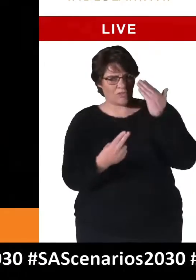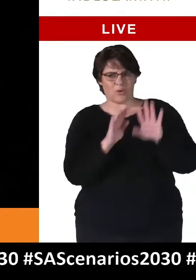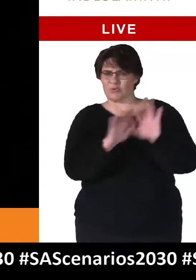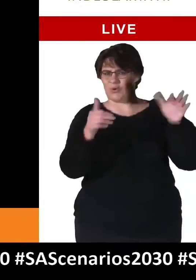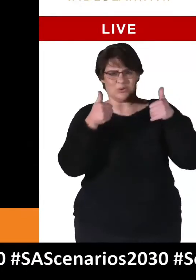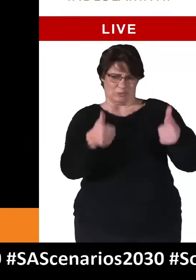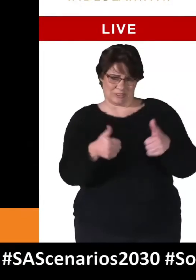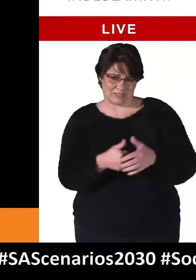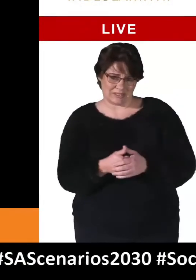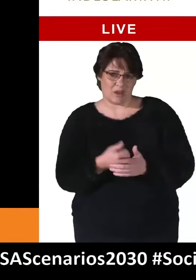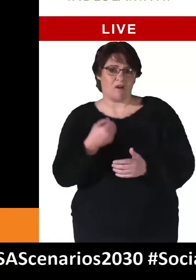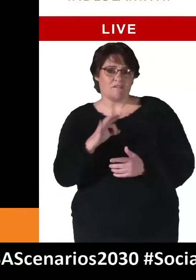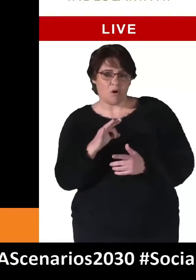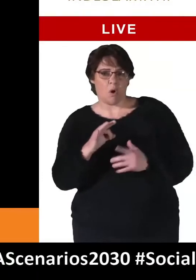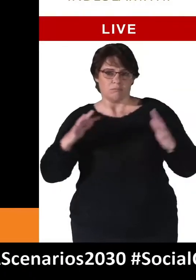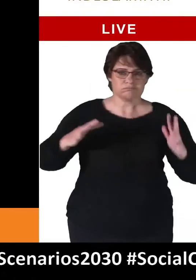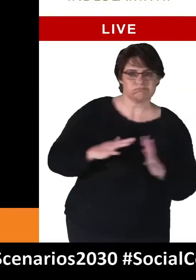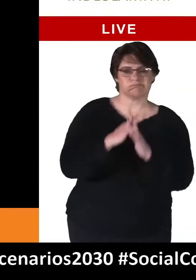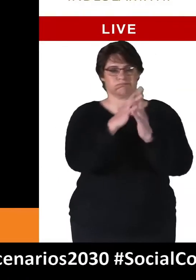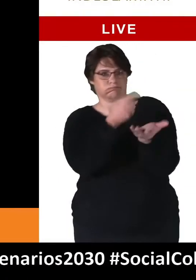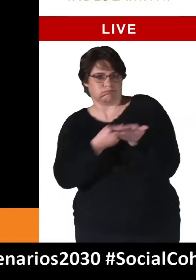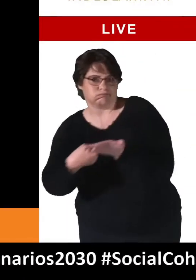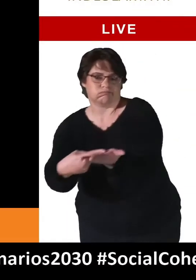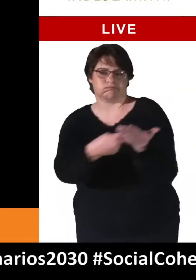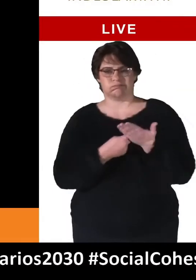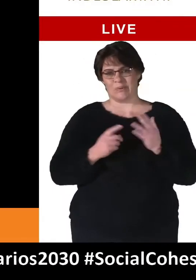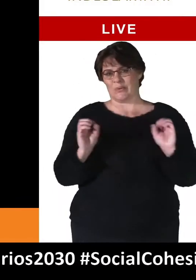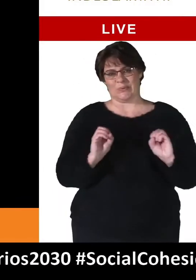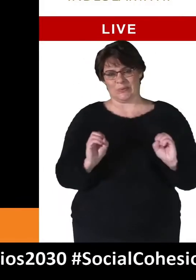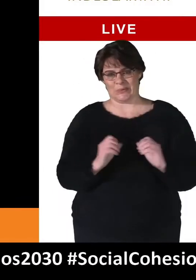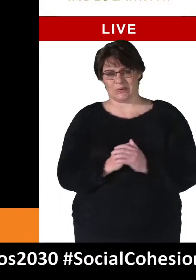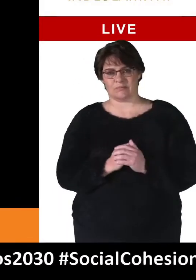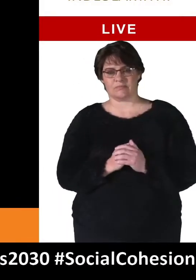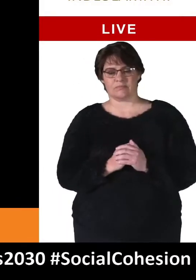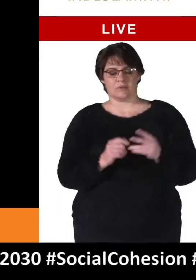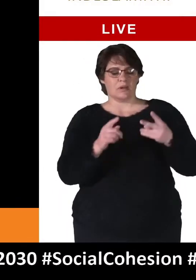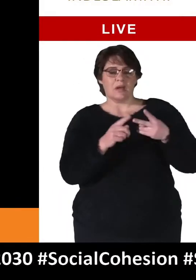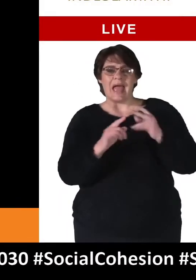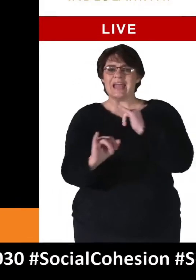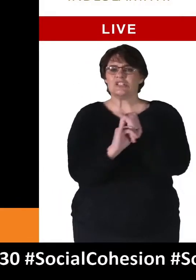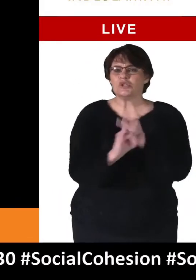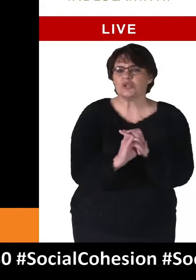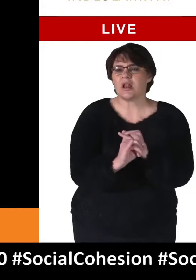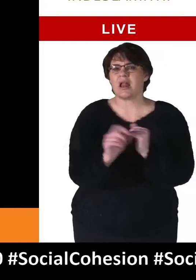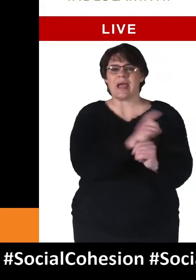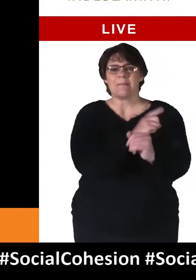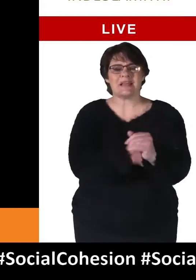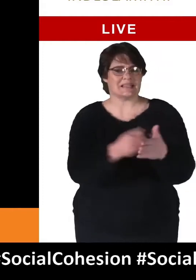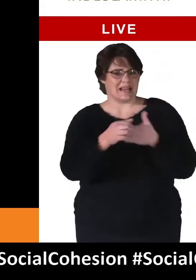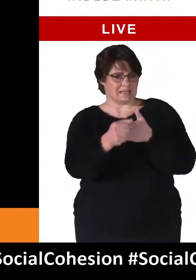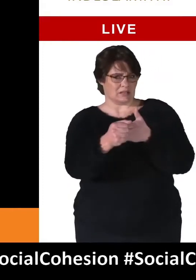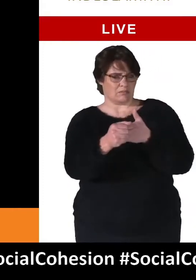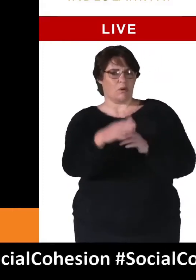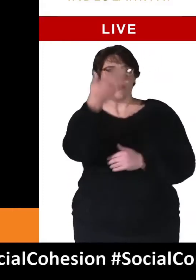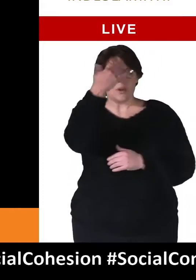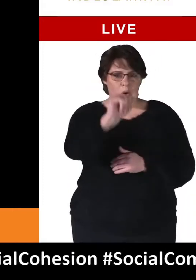good conditions for a cohesive conversation. Under institutional capacity and leadership, we all know the